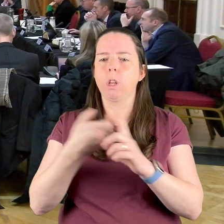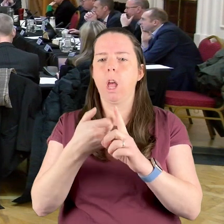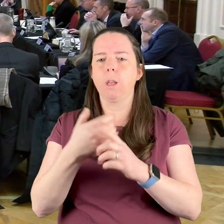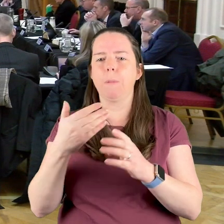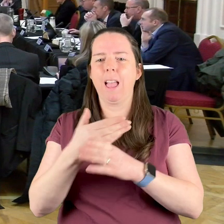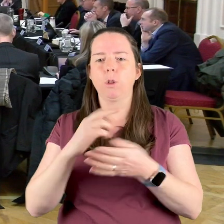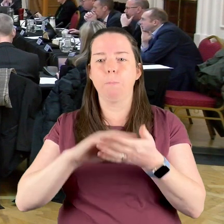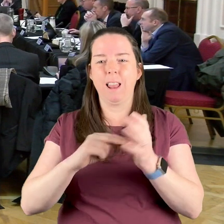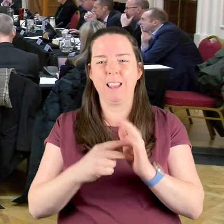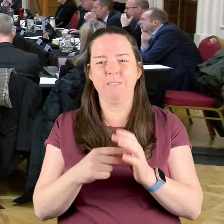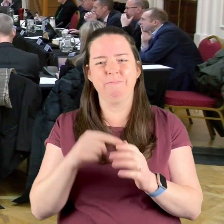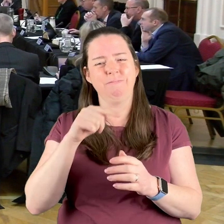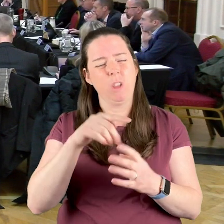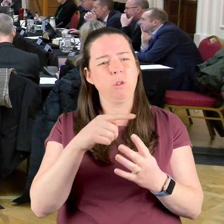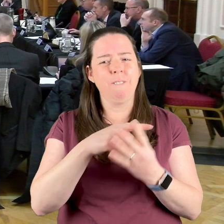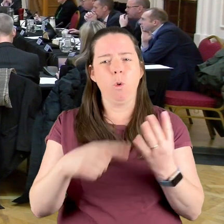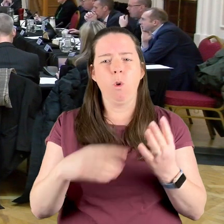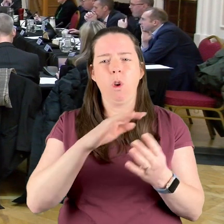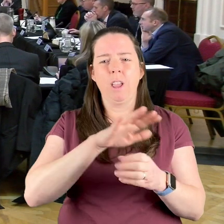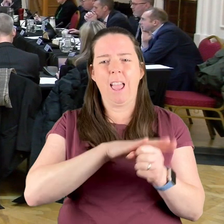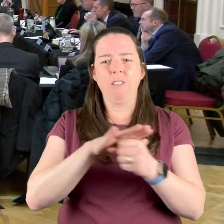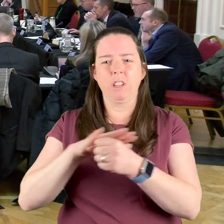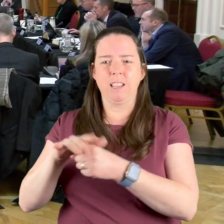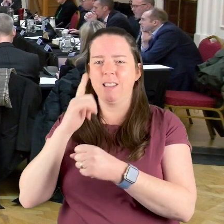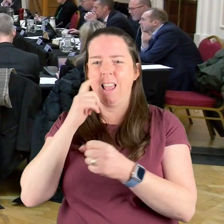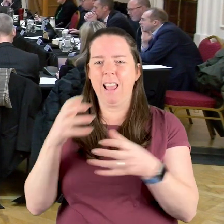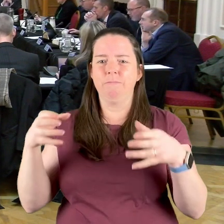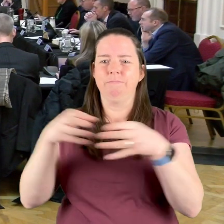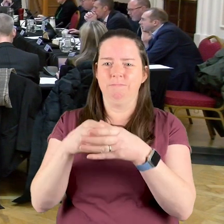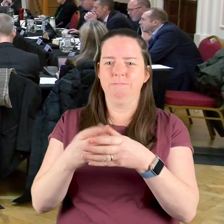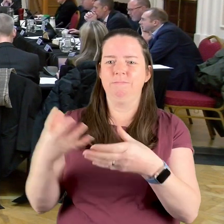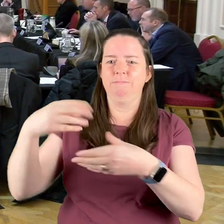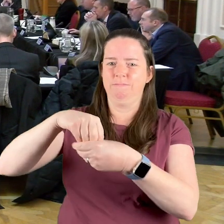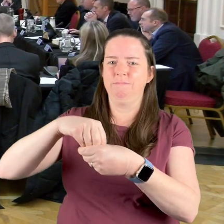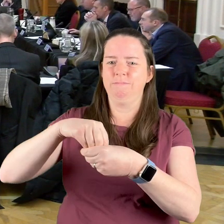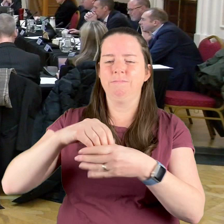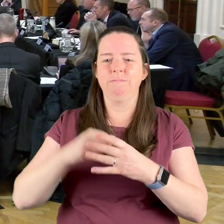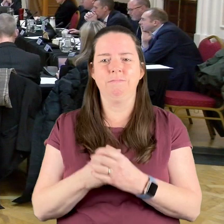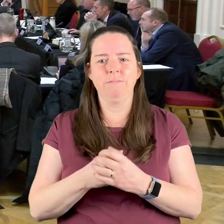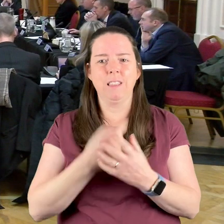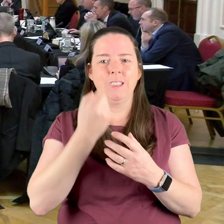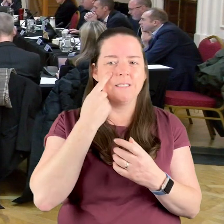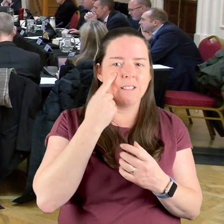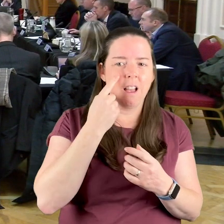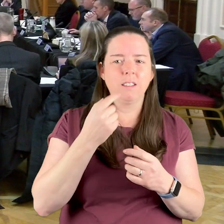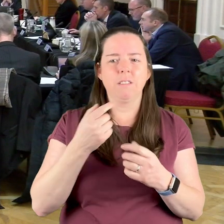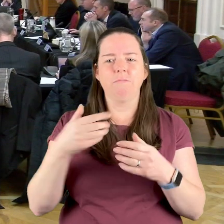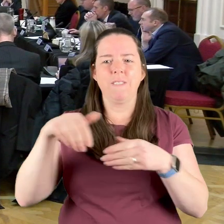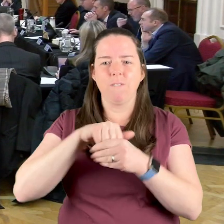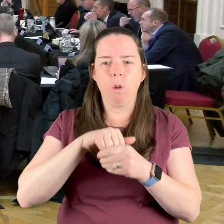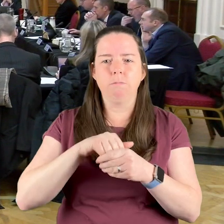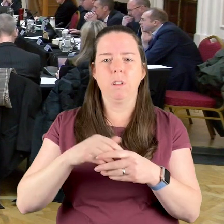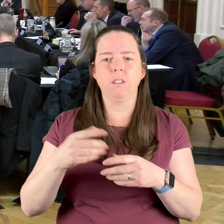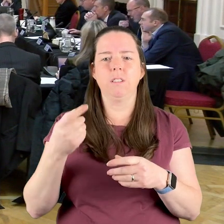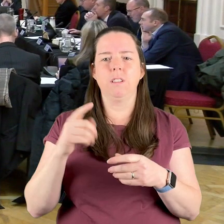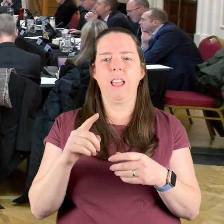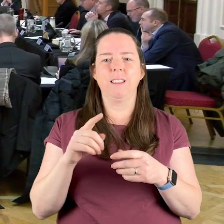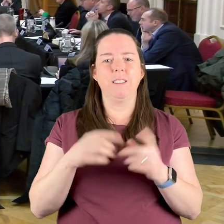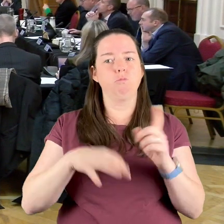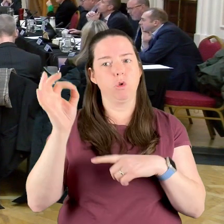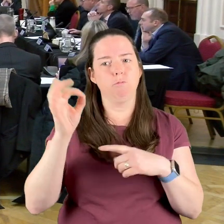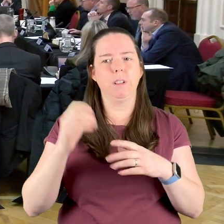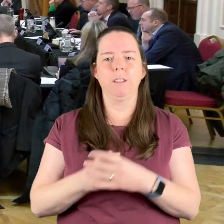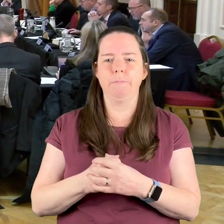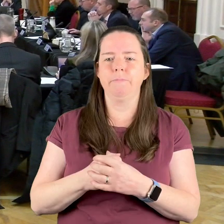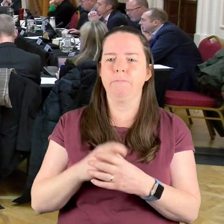cock-up action plan, honestly, those four areas can be grouped into these three elements: insights, involvement, and